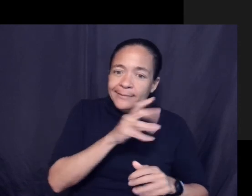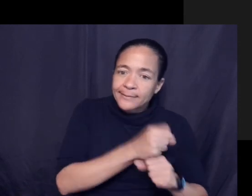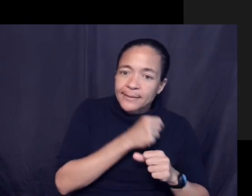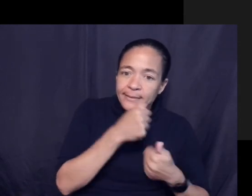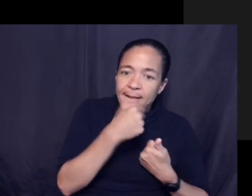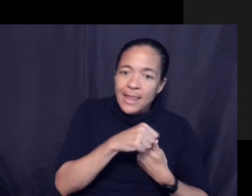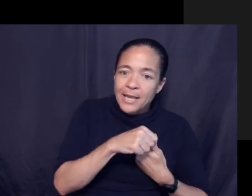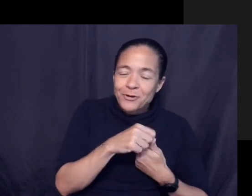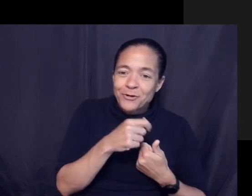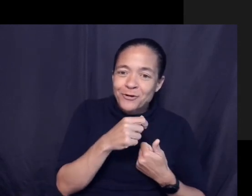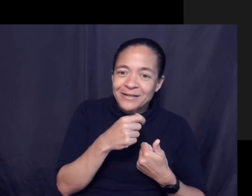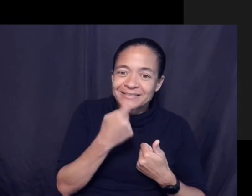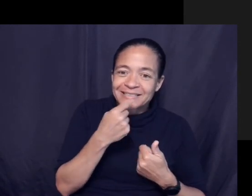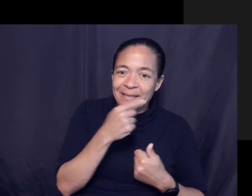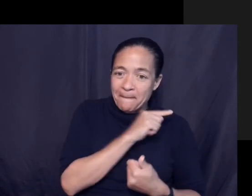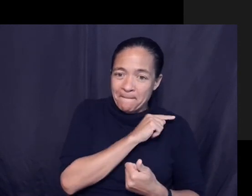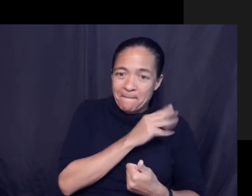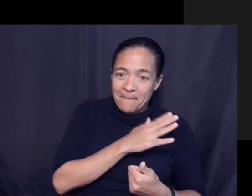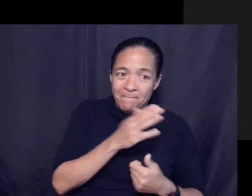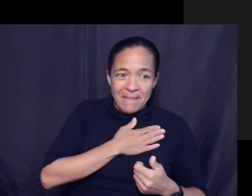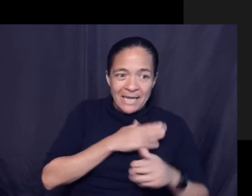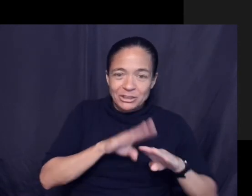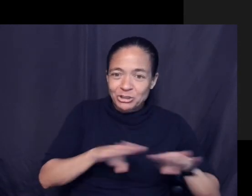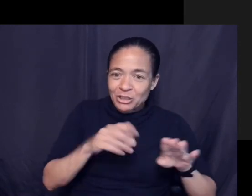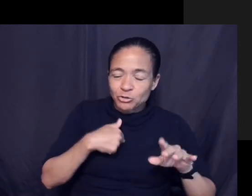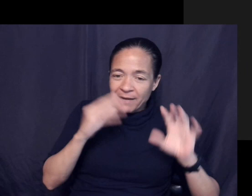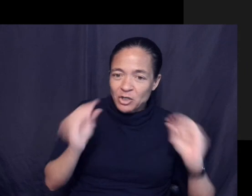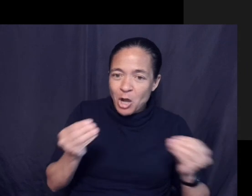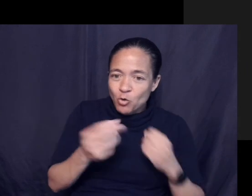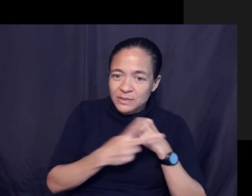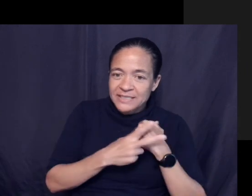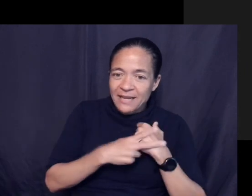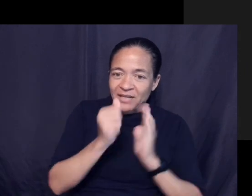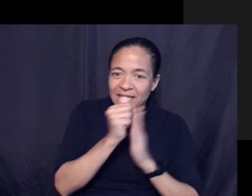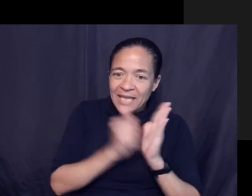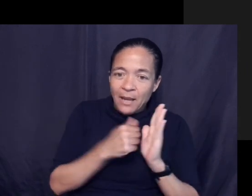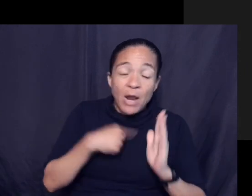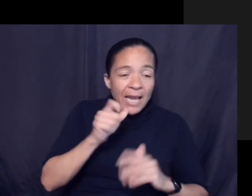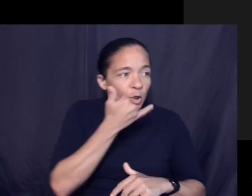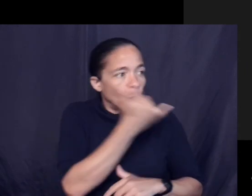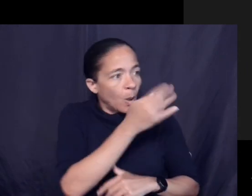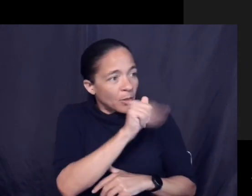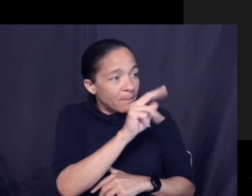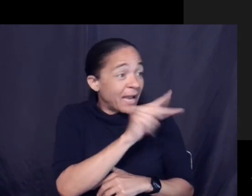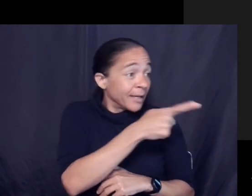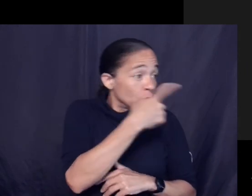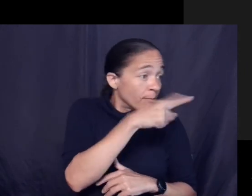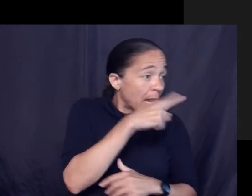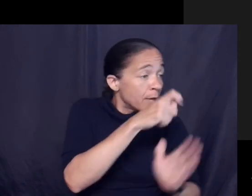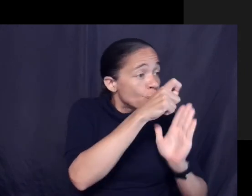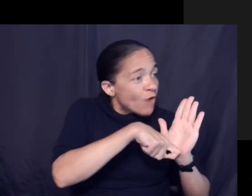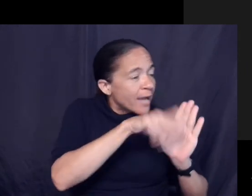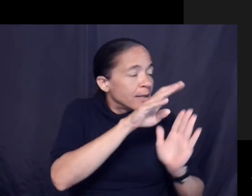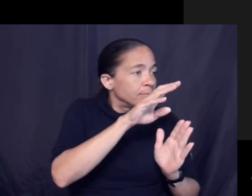letter stating that none of my children have a savings account. And I had to call our bank and say, can you please